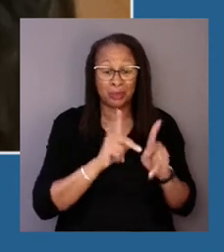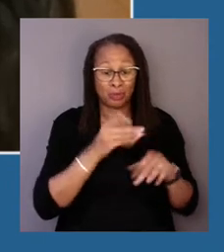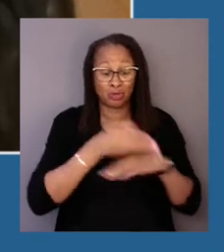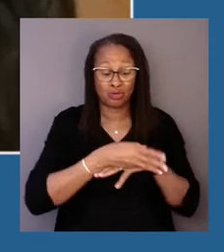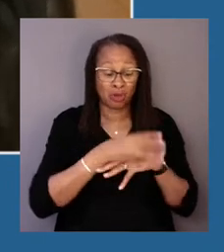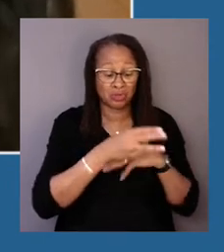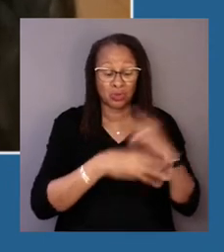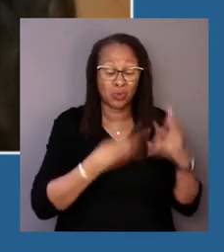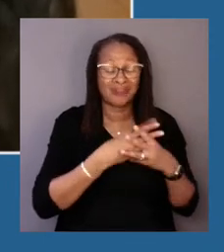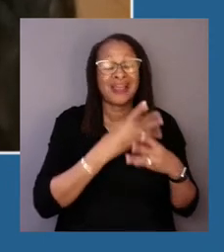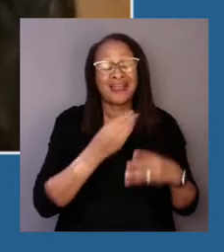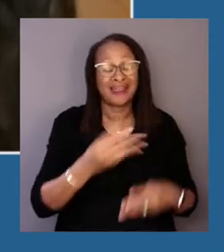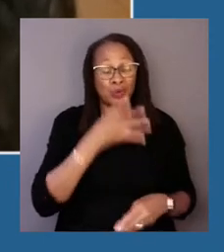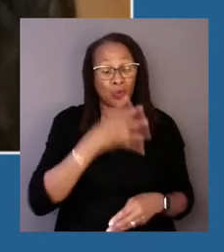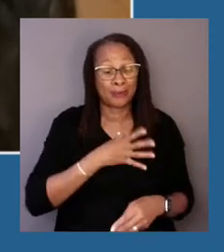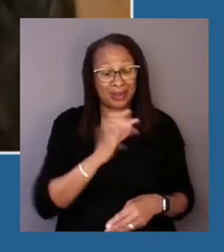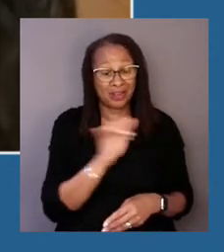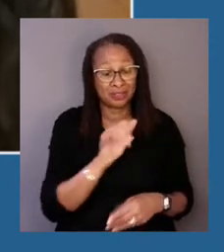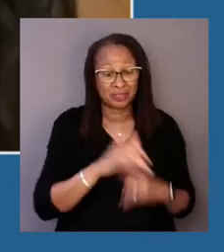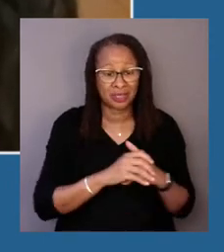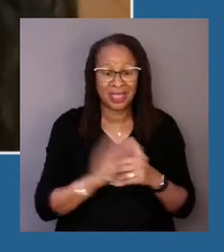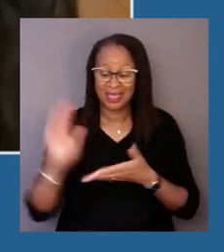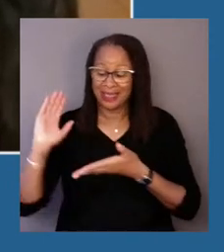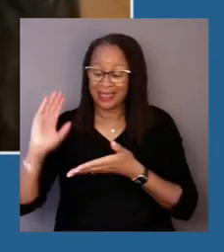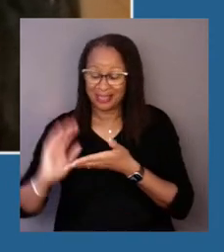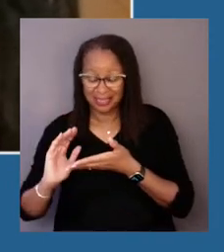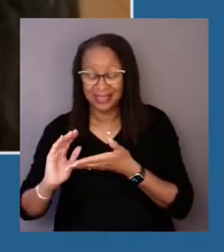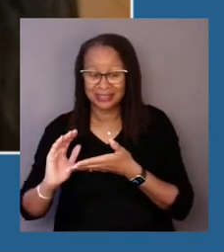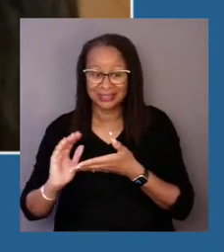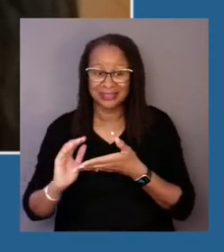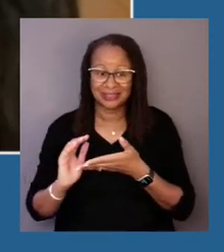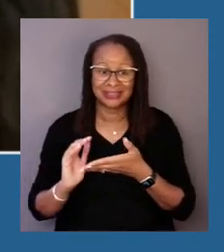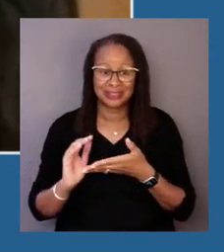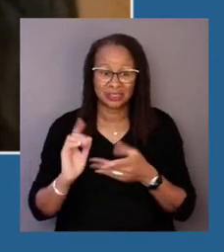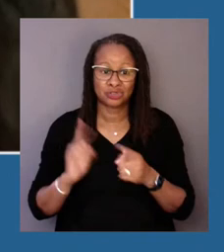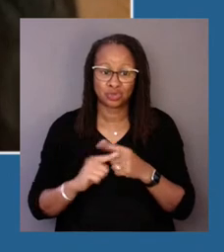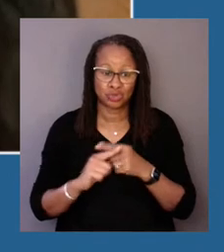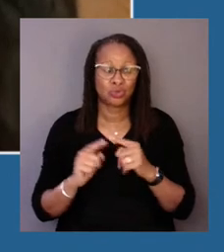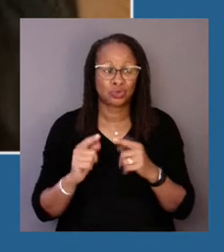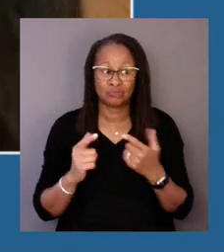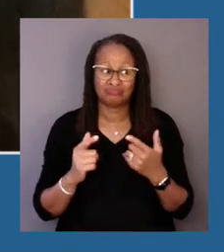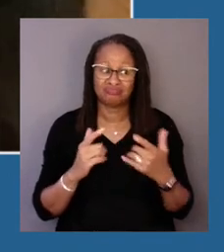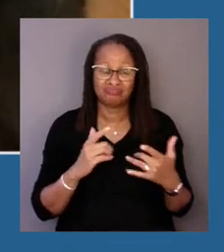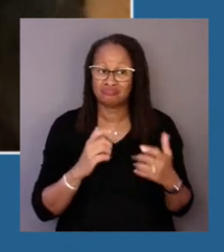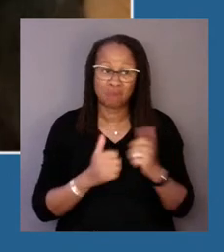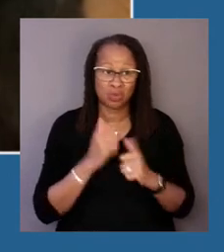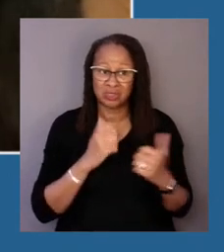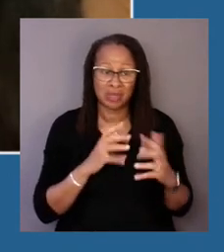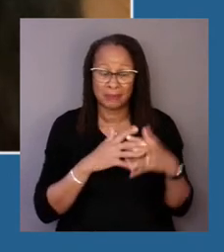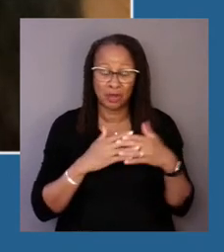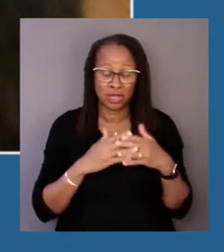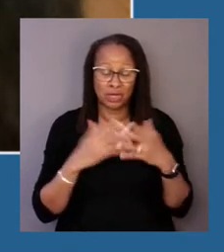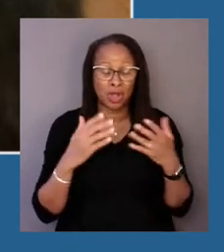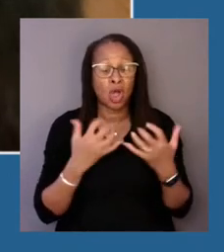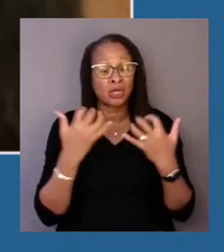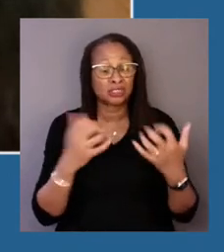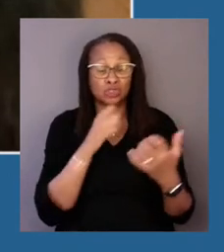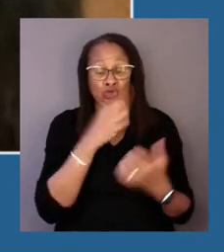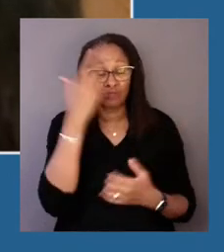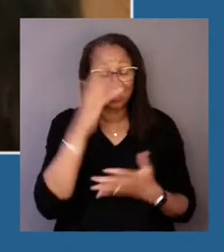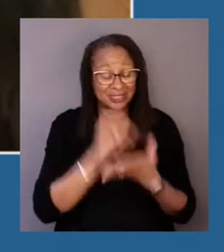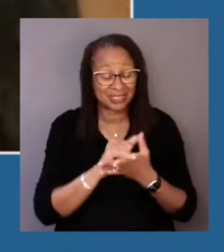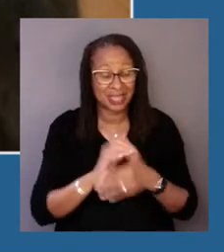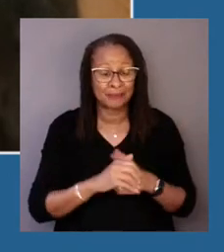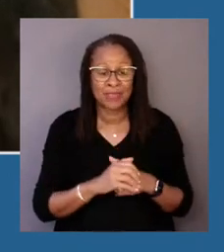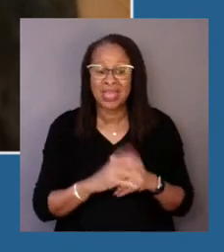well, somewhat less intuitively to American audiences. But so that did feel very important. We didn't want to